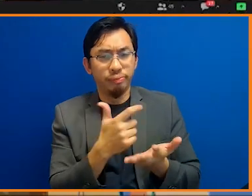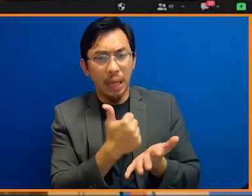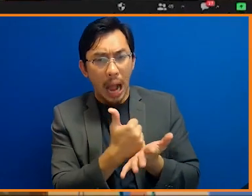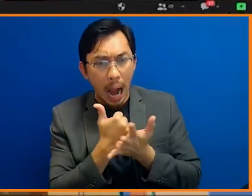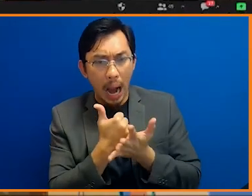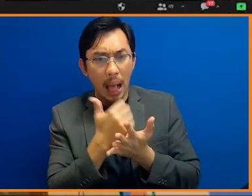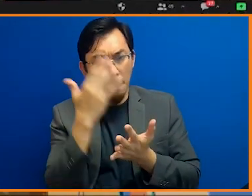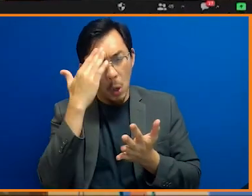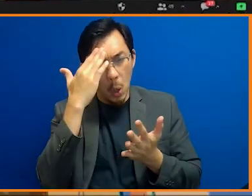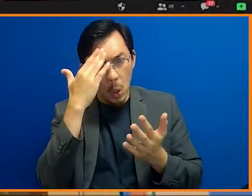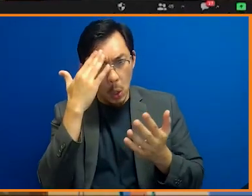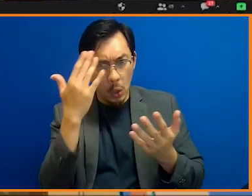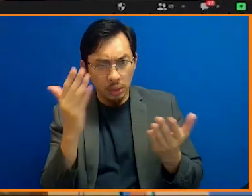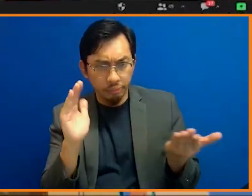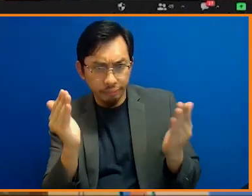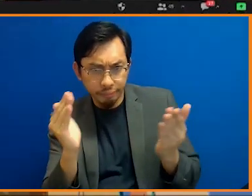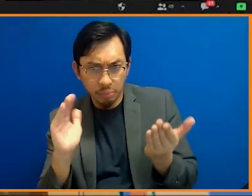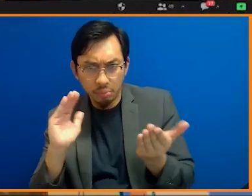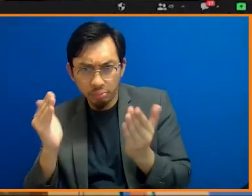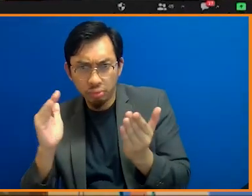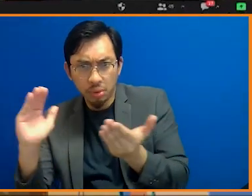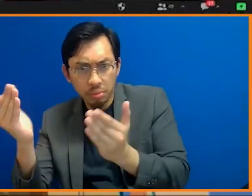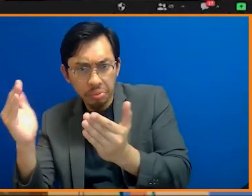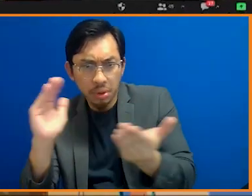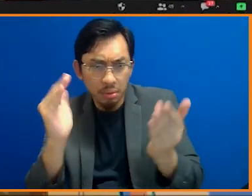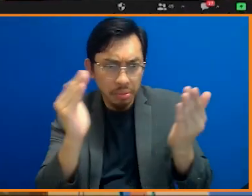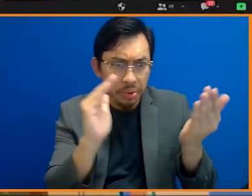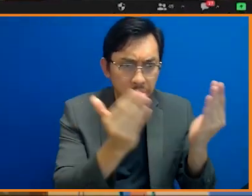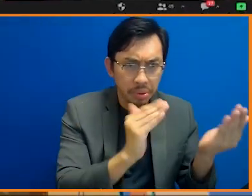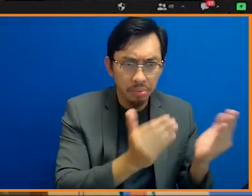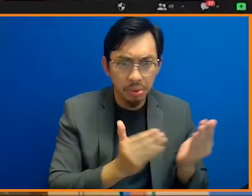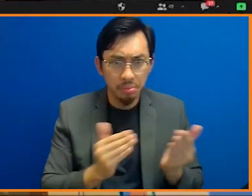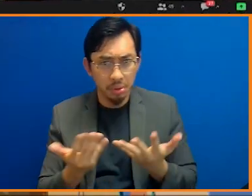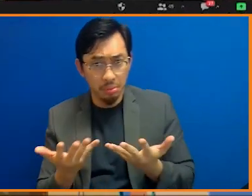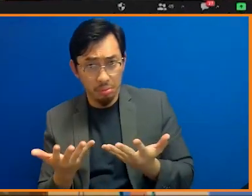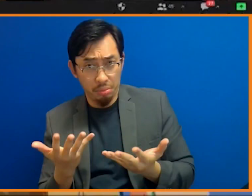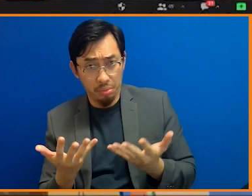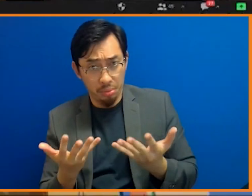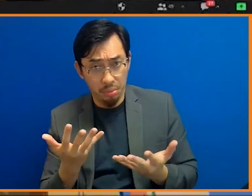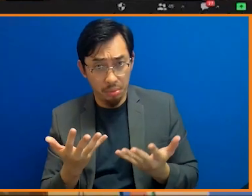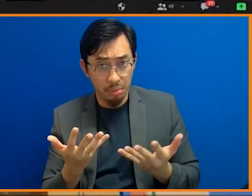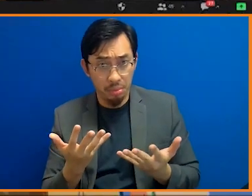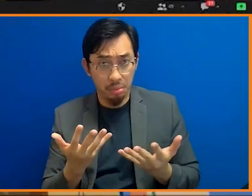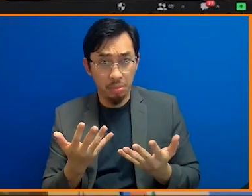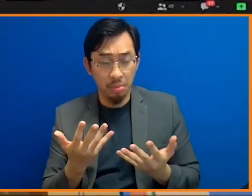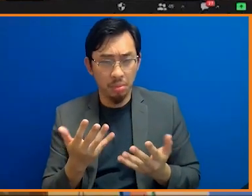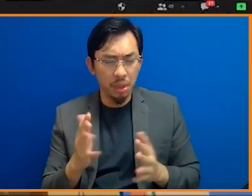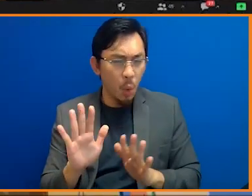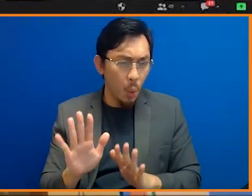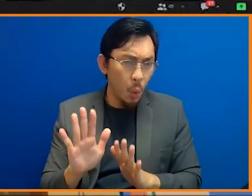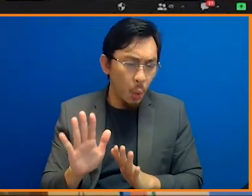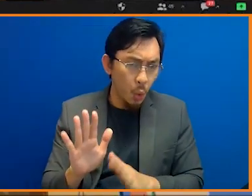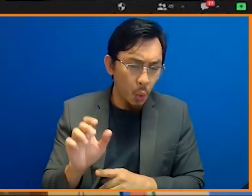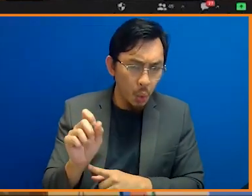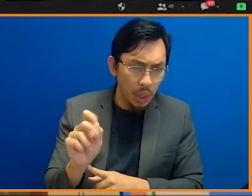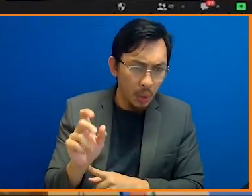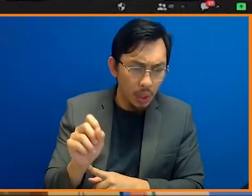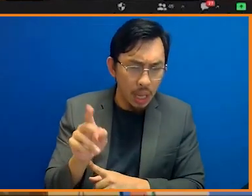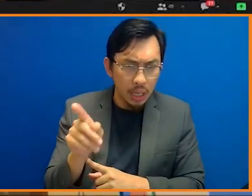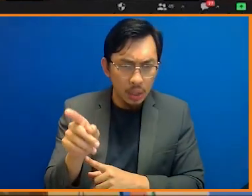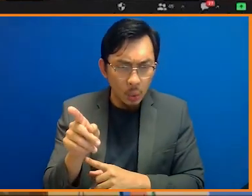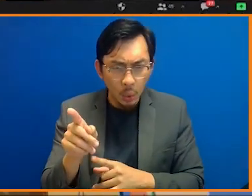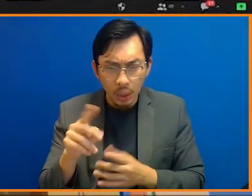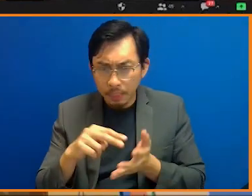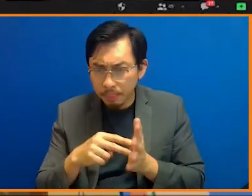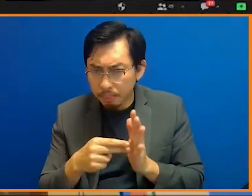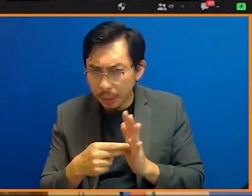tsunami map from each source fault. Oh, okay. You